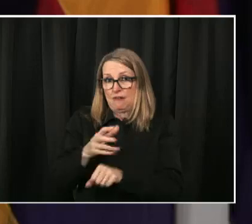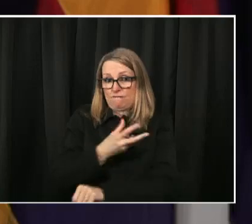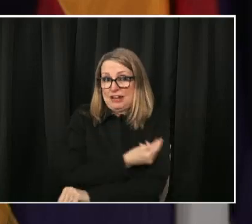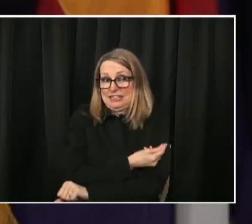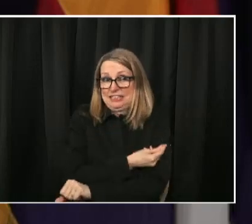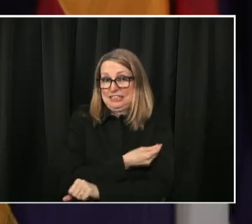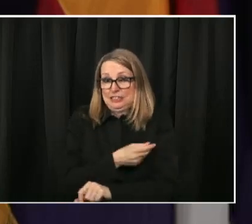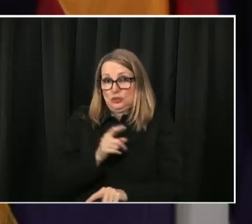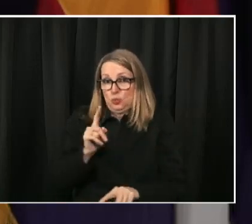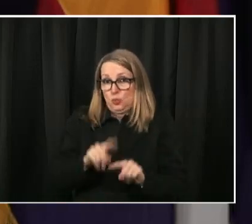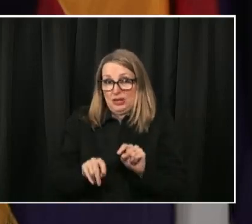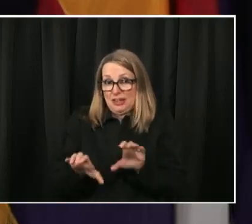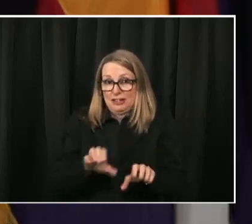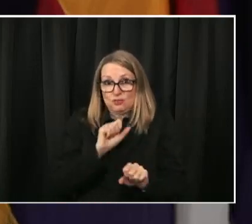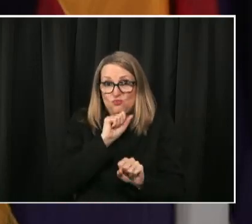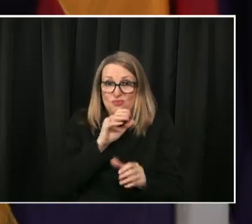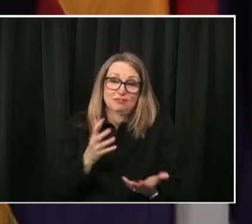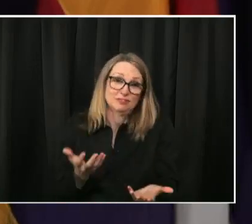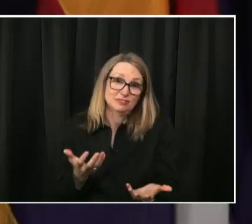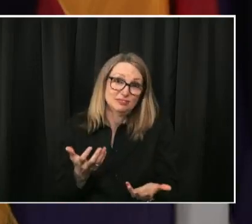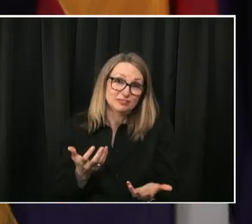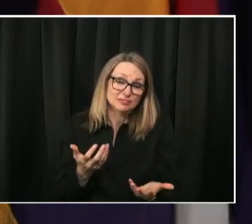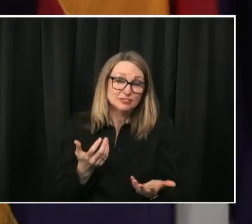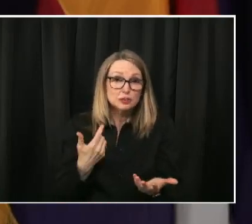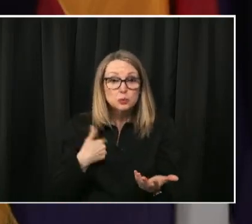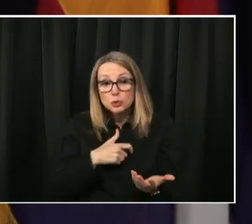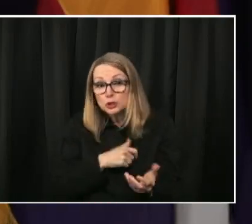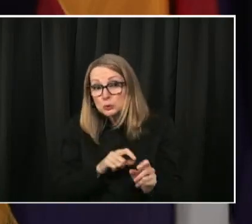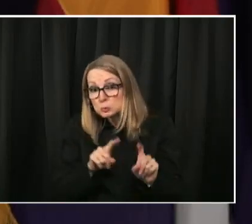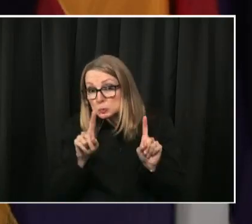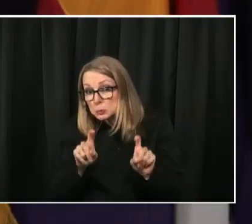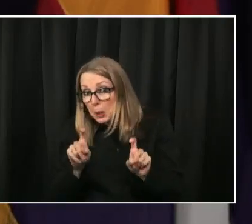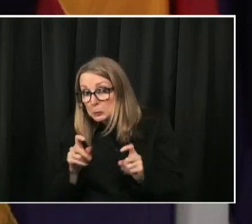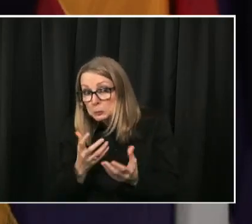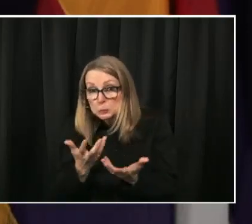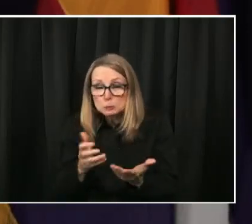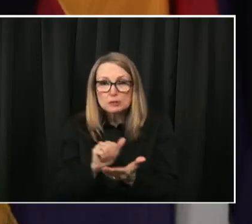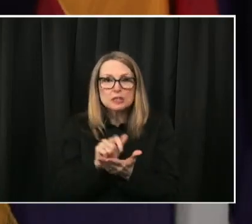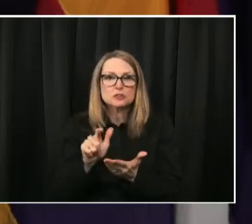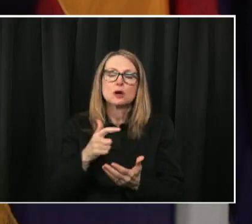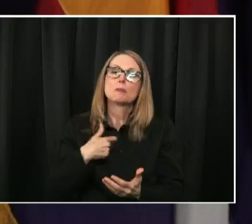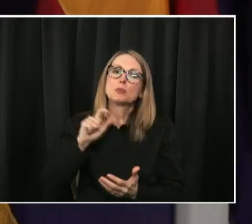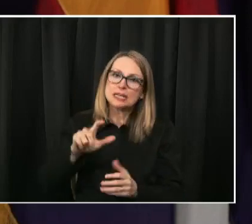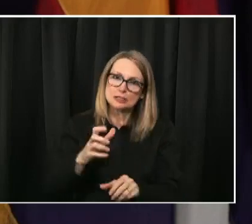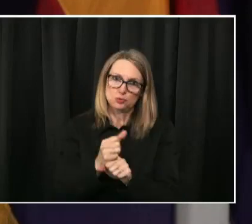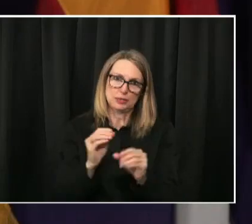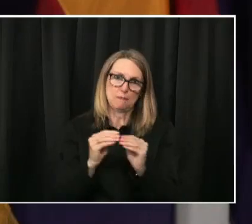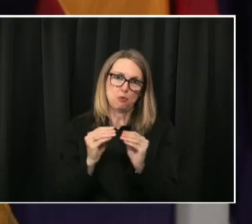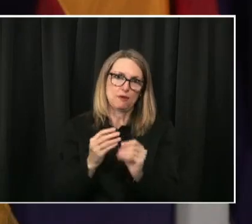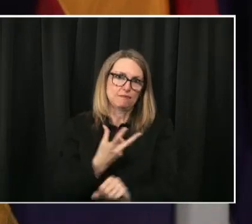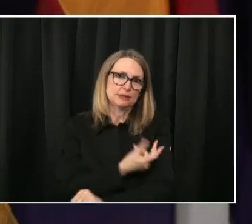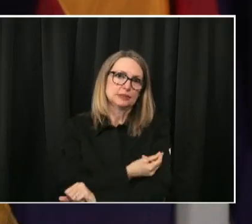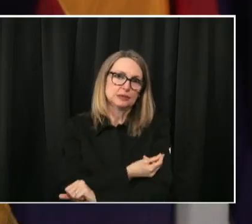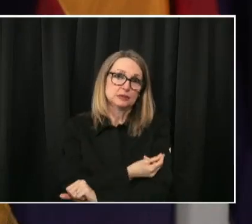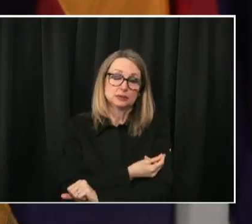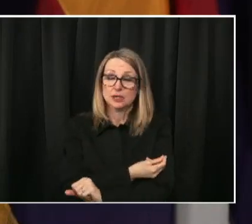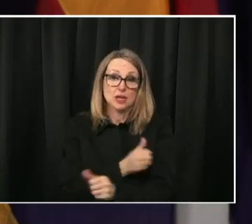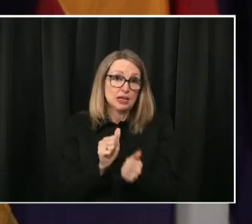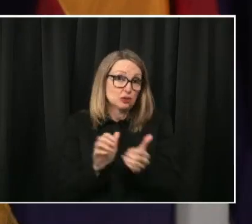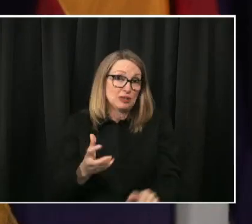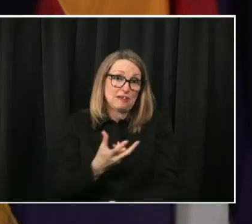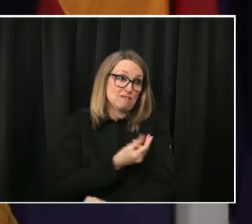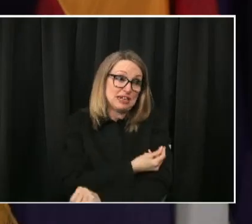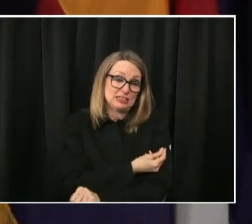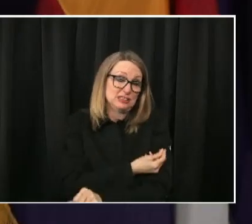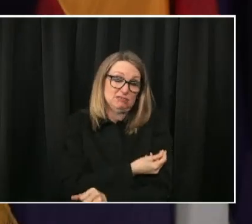do a day or two a week, or we just sort of test them out. But we really need more vaccines. Otherwise, there's just no way to